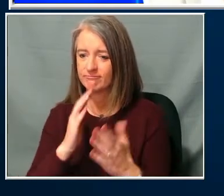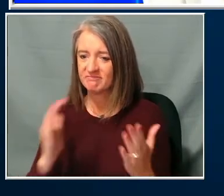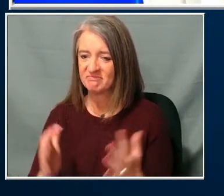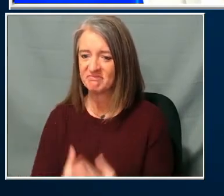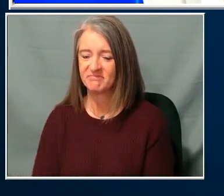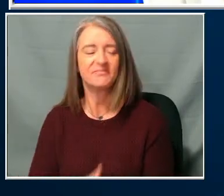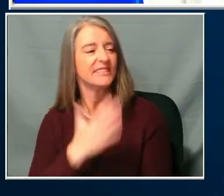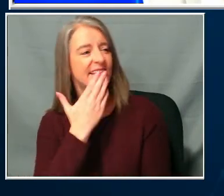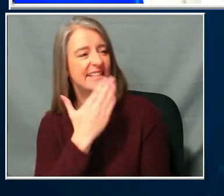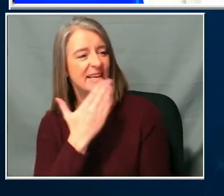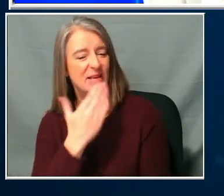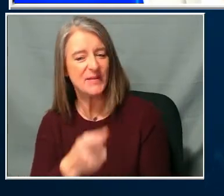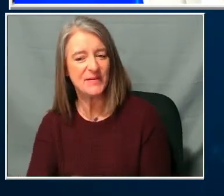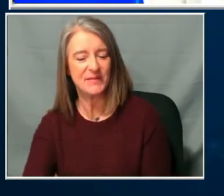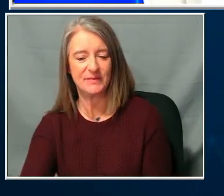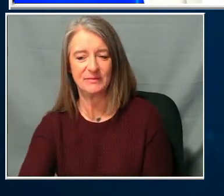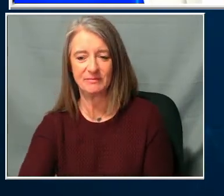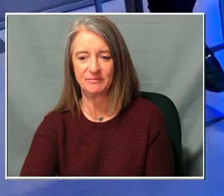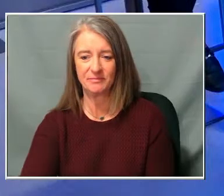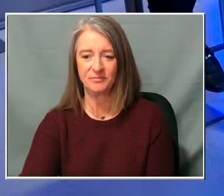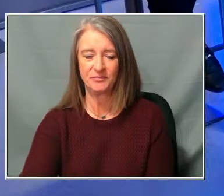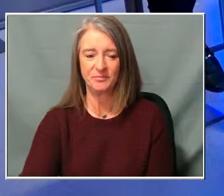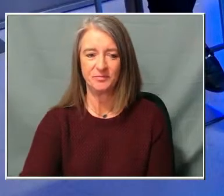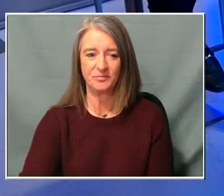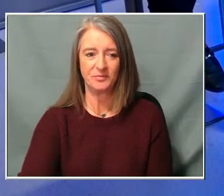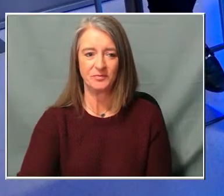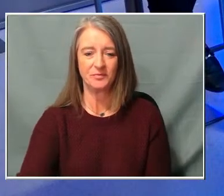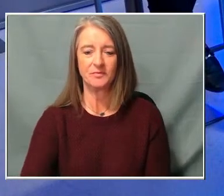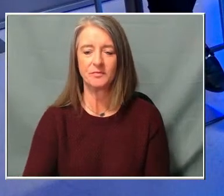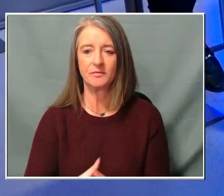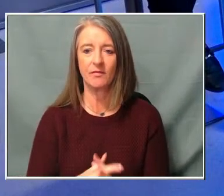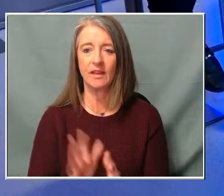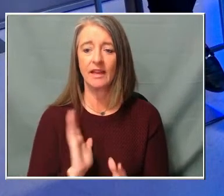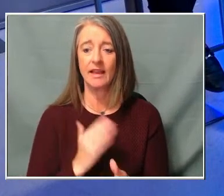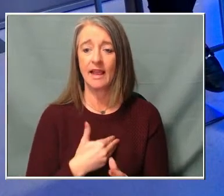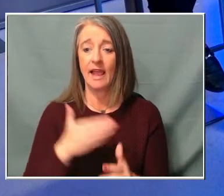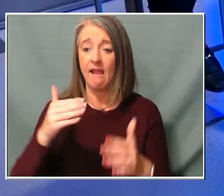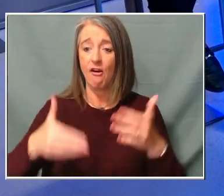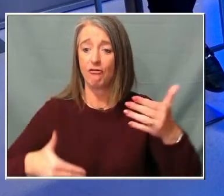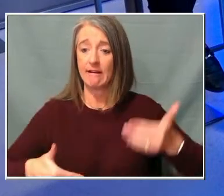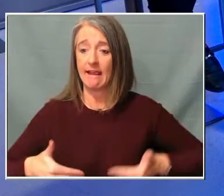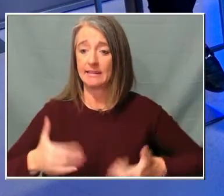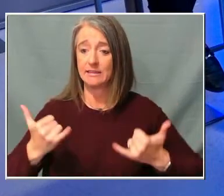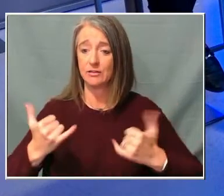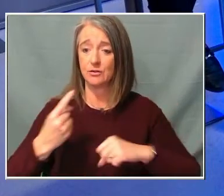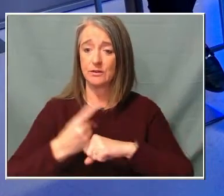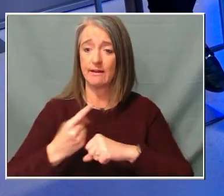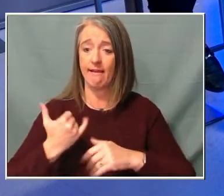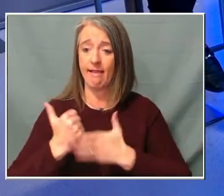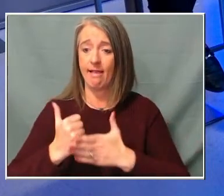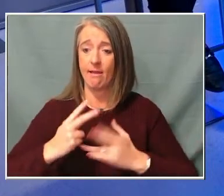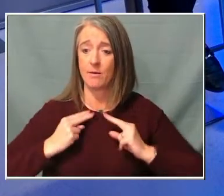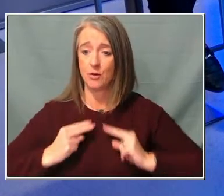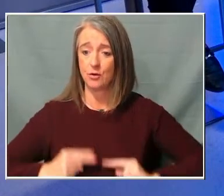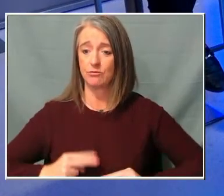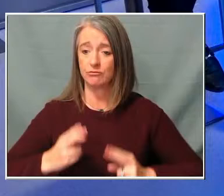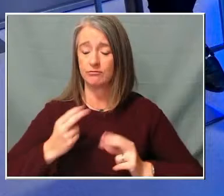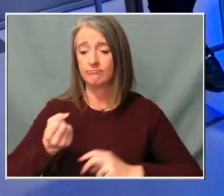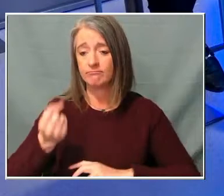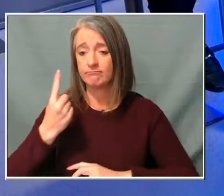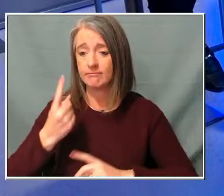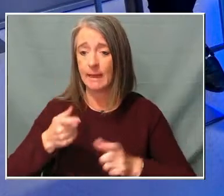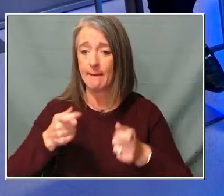Thank you. Thanks, Doctor. Well, our guests today who help humans understand and